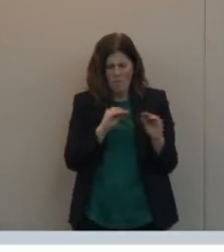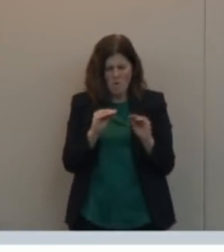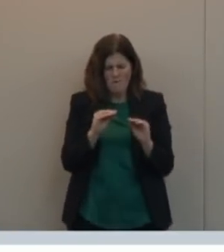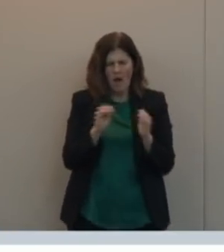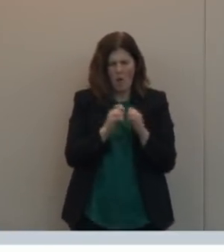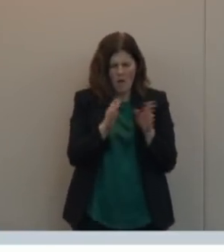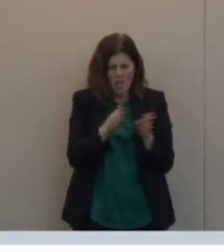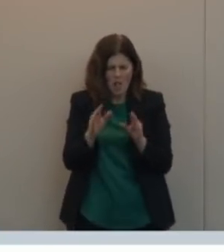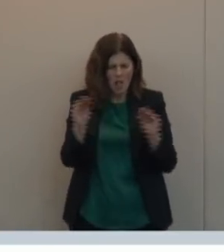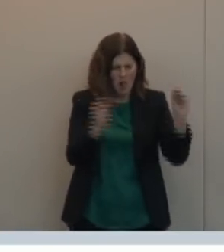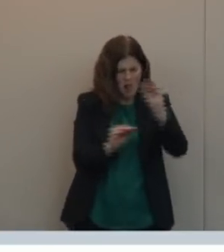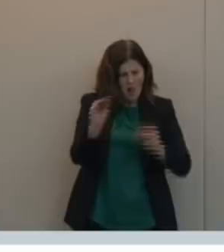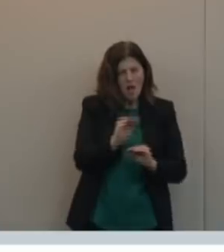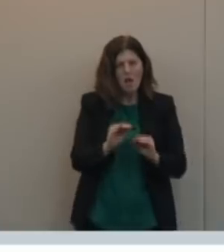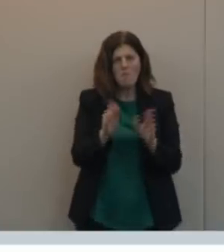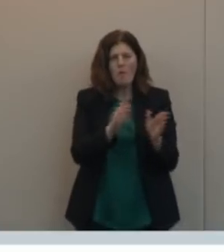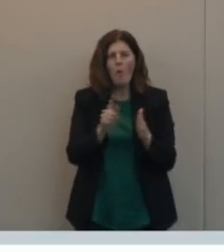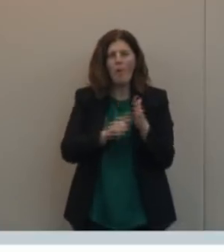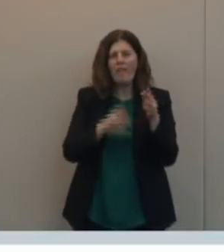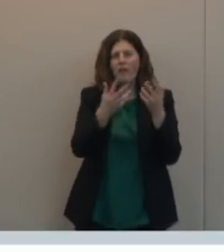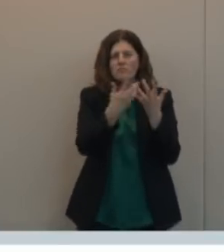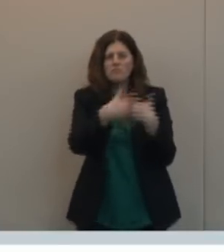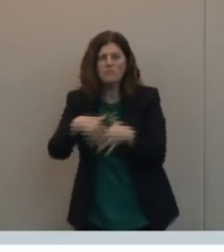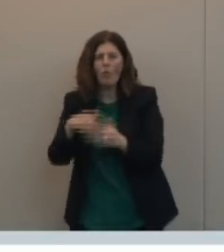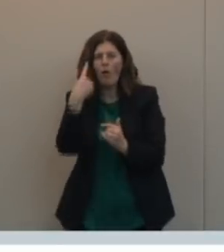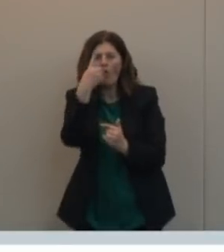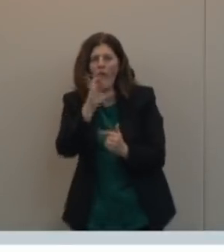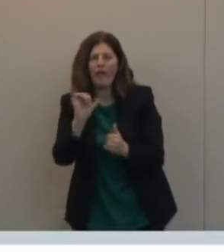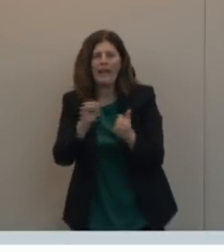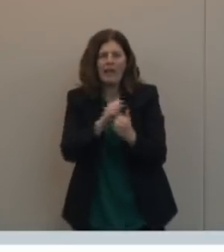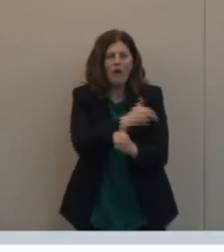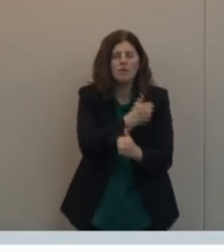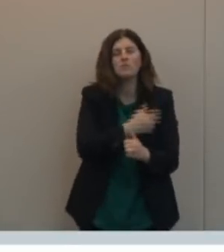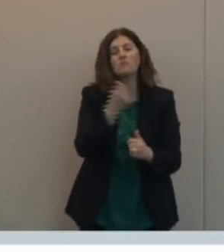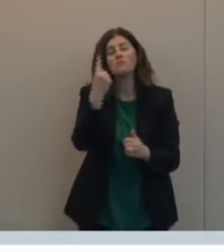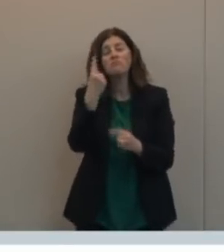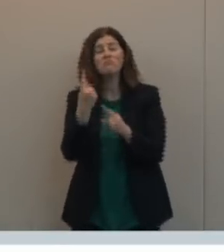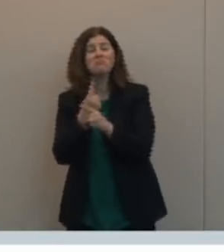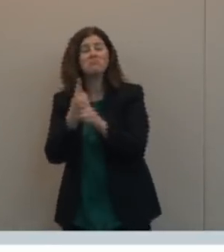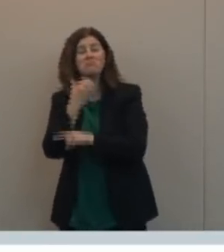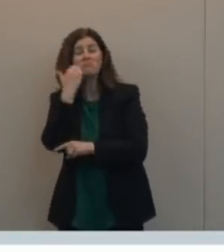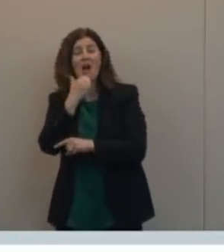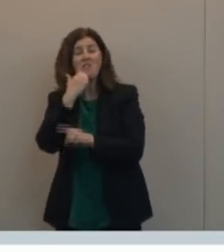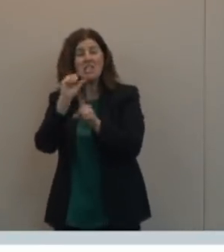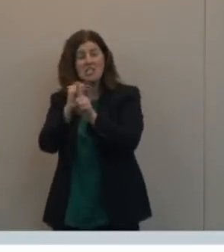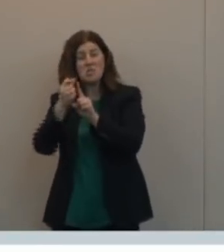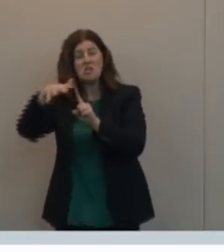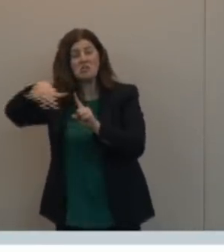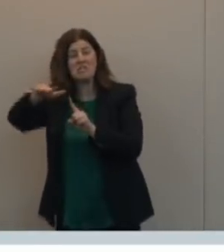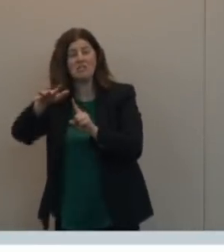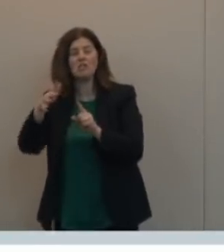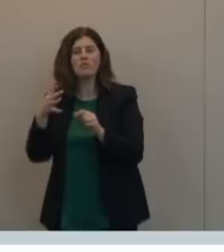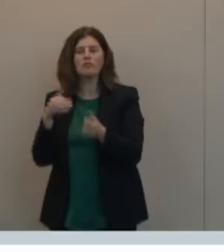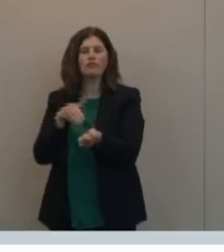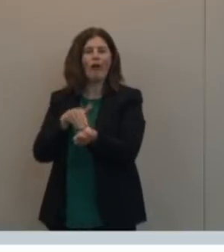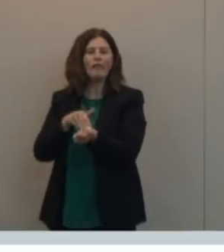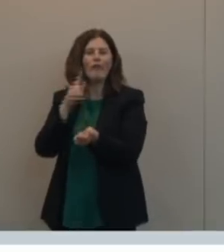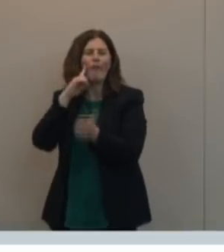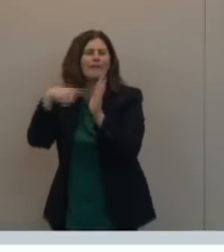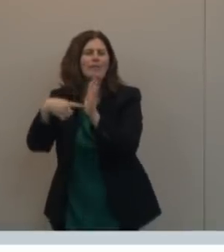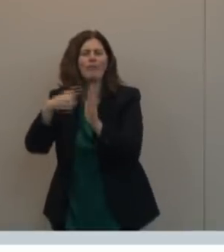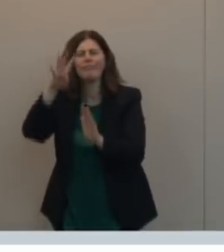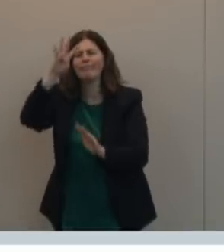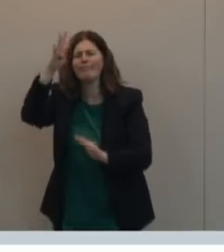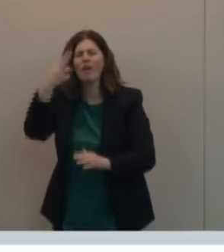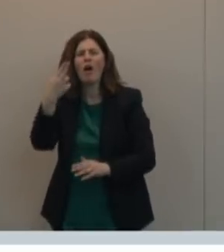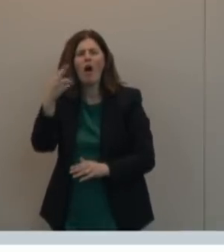in advance what that flow will be. In a normal situation, a doctor in, let's just say, Hobbs